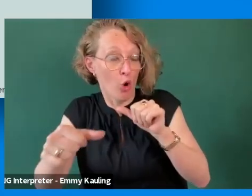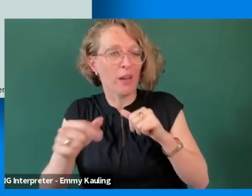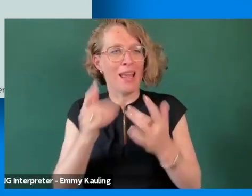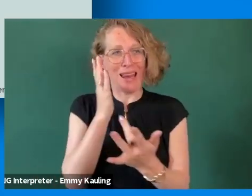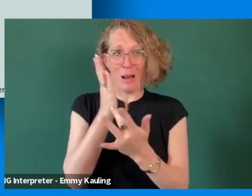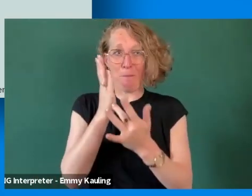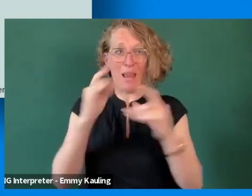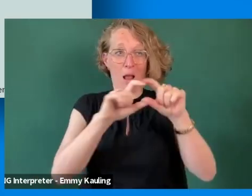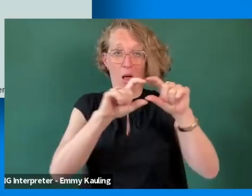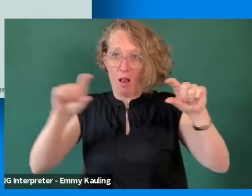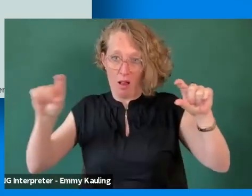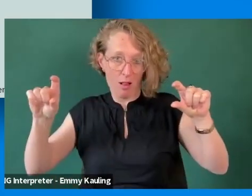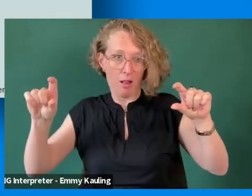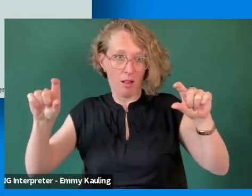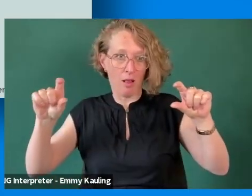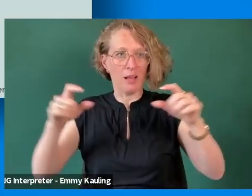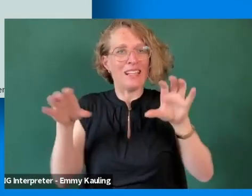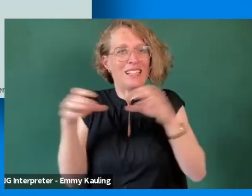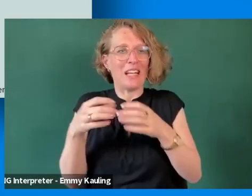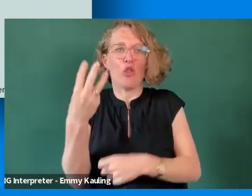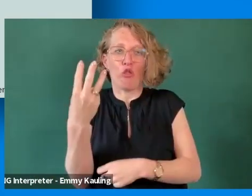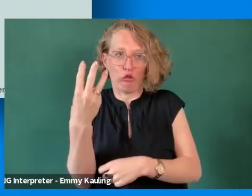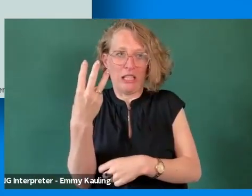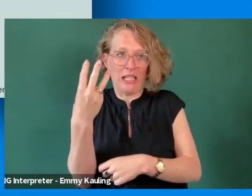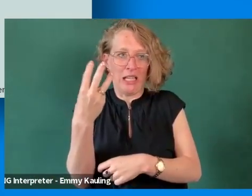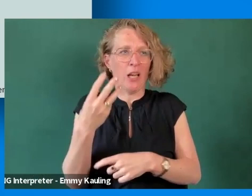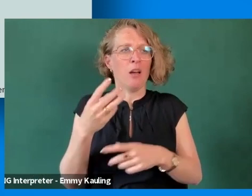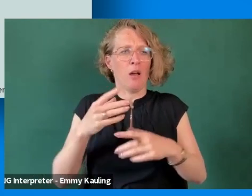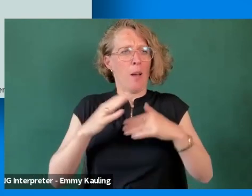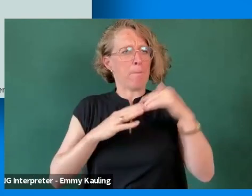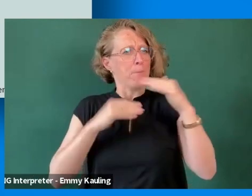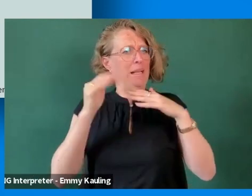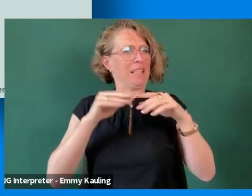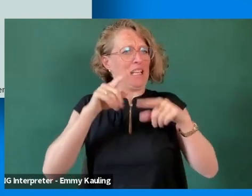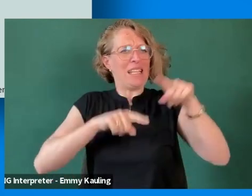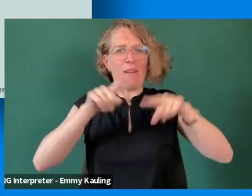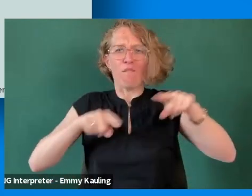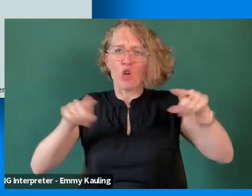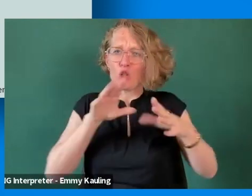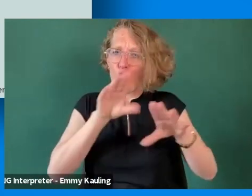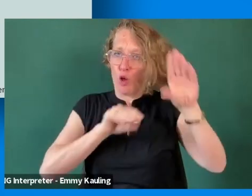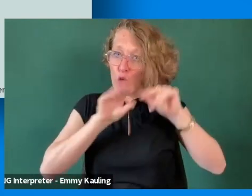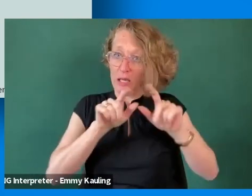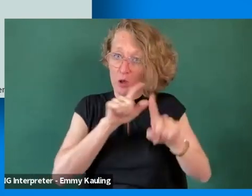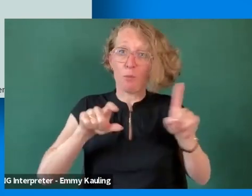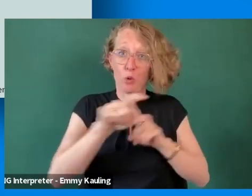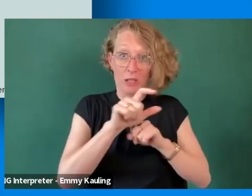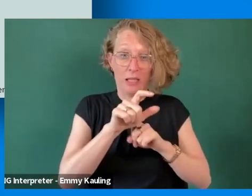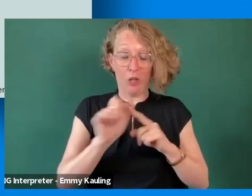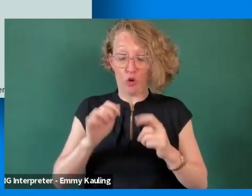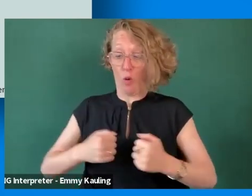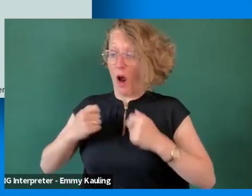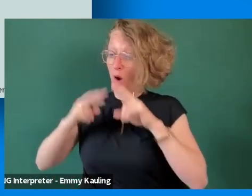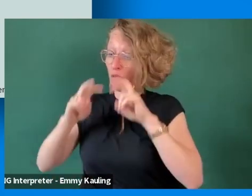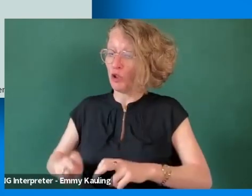of the diagram, you can see in section 3, building a diverse learning community. Our findings from our own study